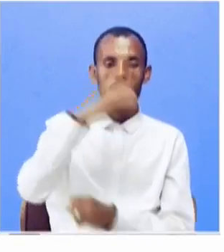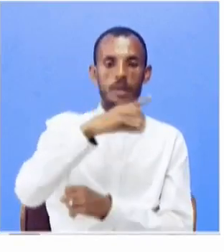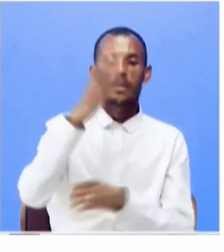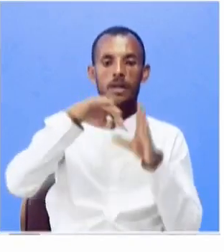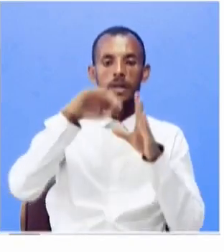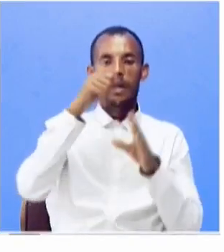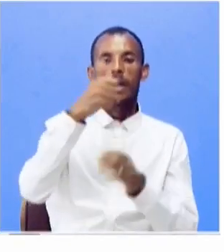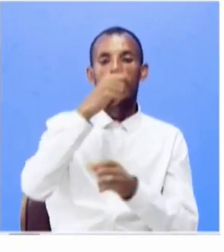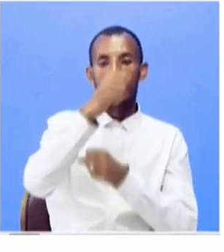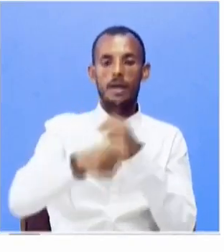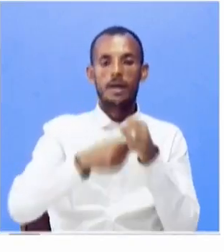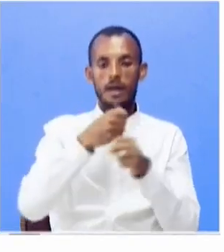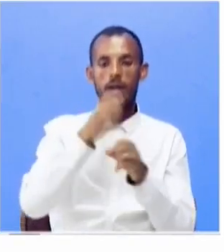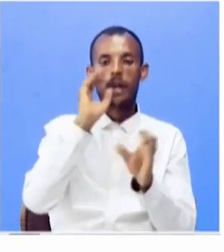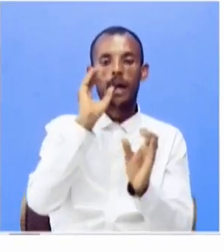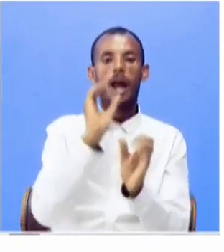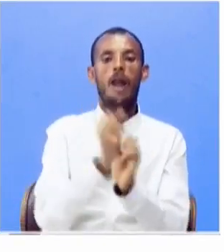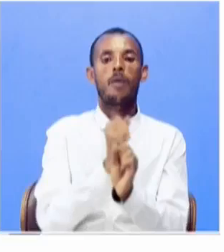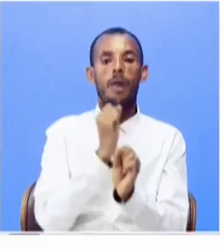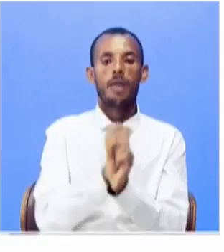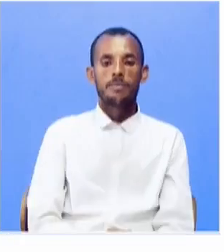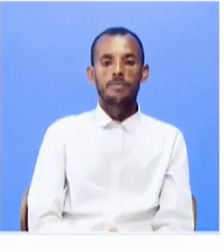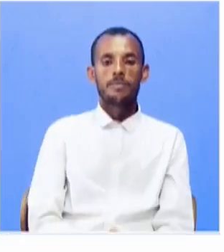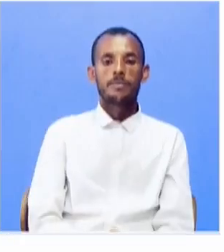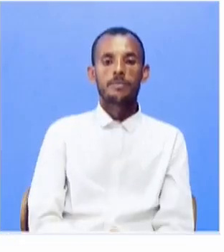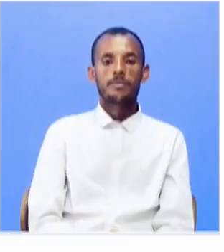Then calculate